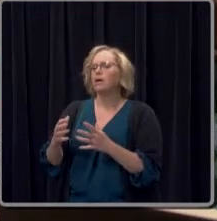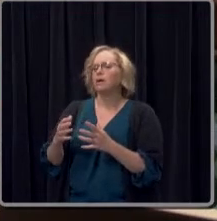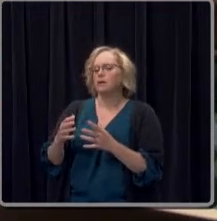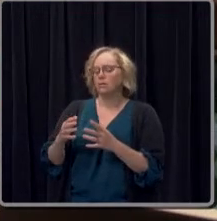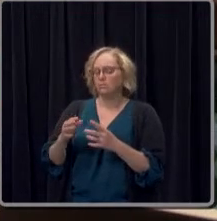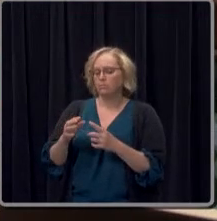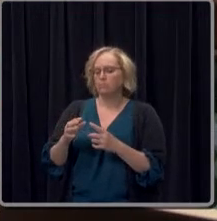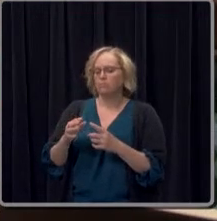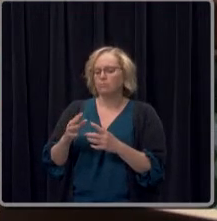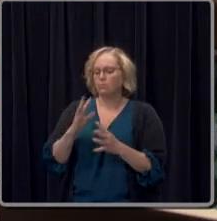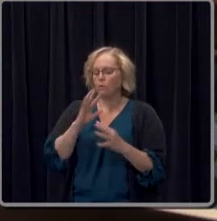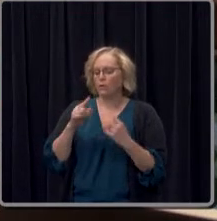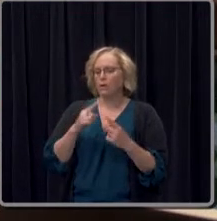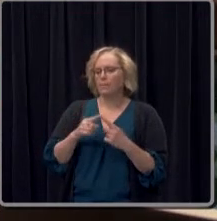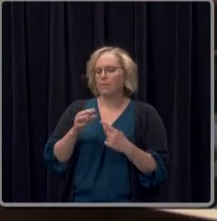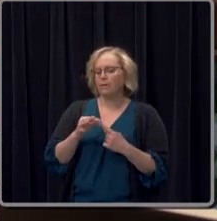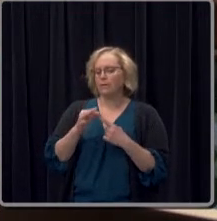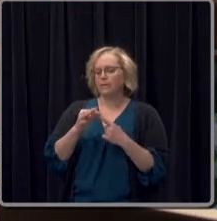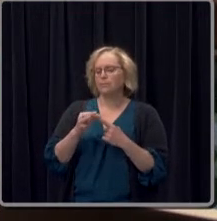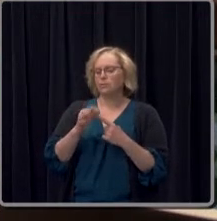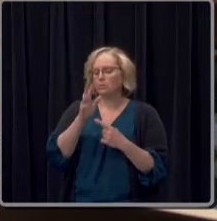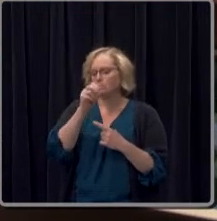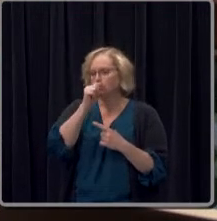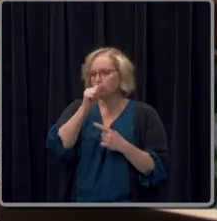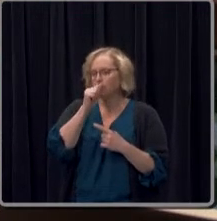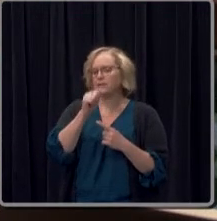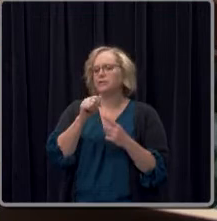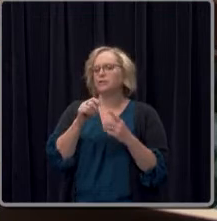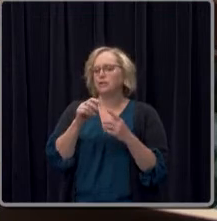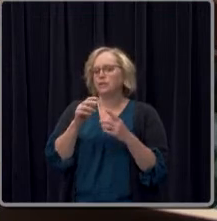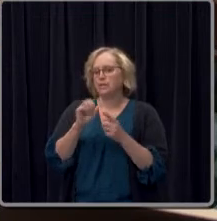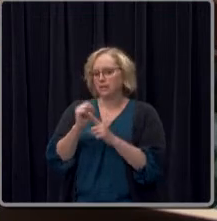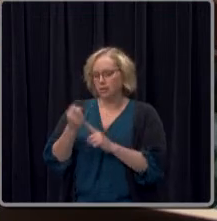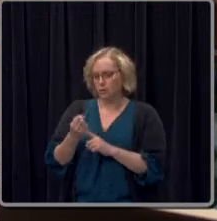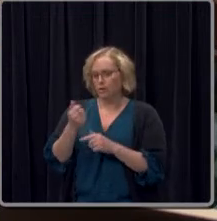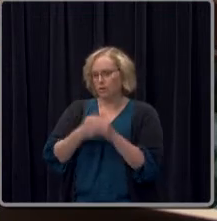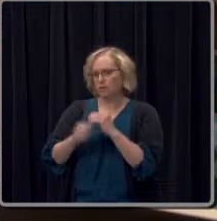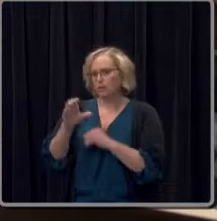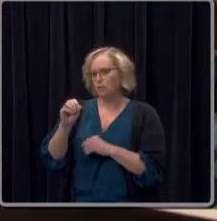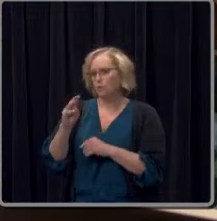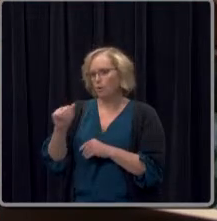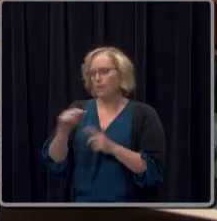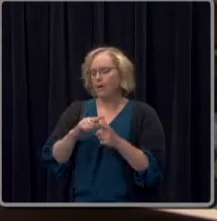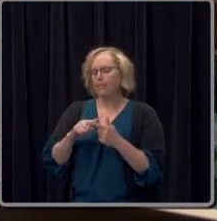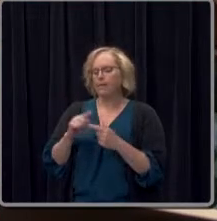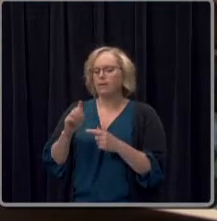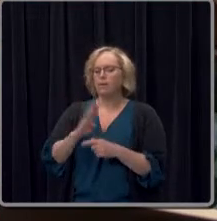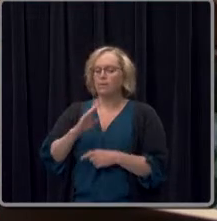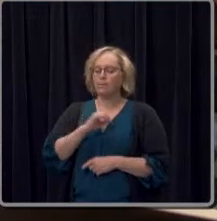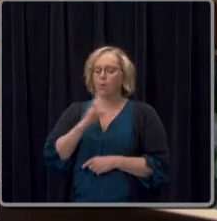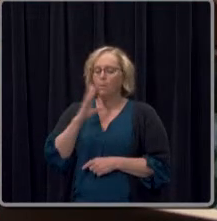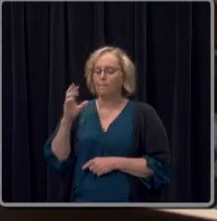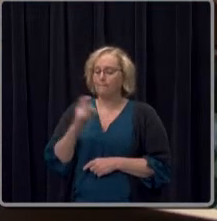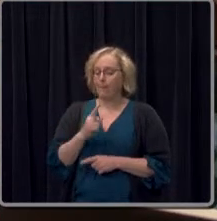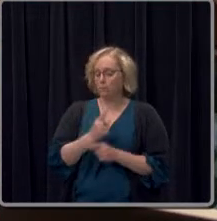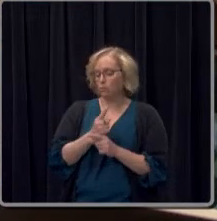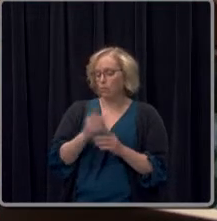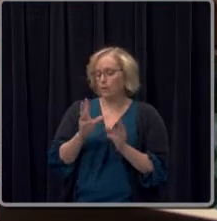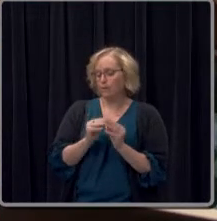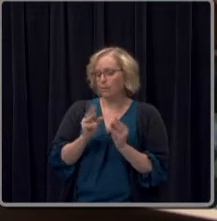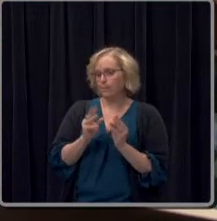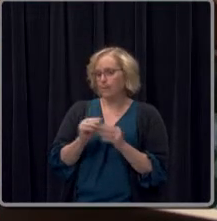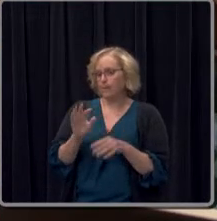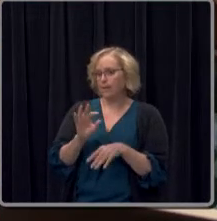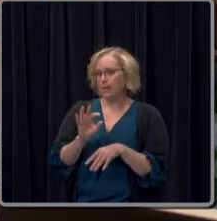would be deemed privileged in the attorney-client relationship under COMA, and that the board return to regular meeting at